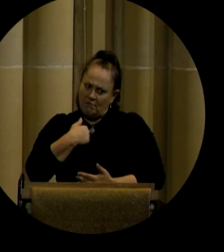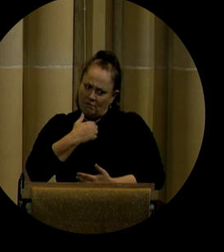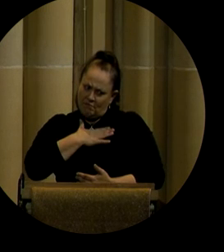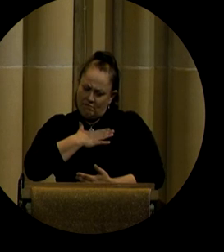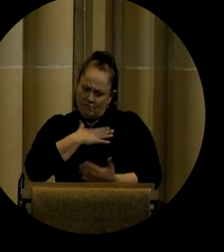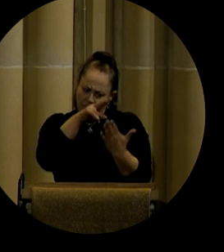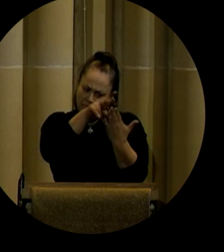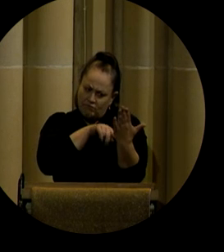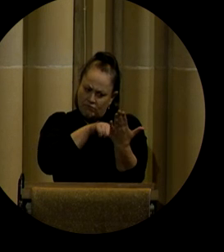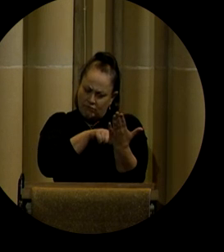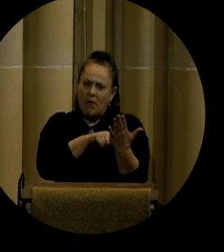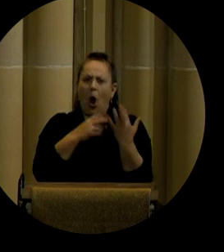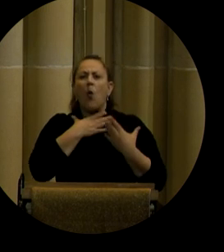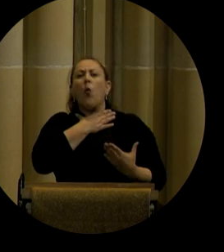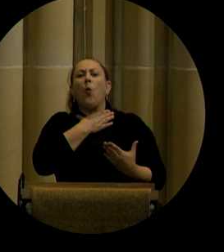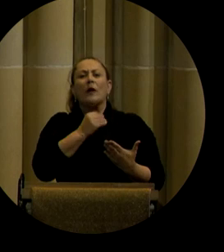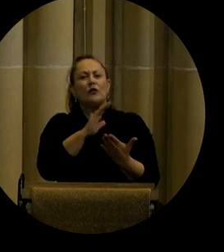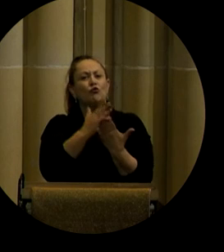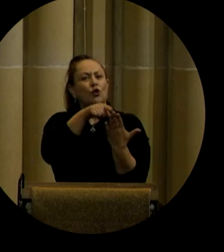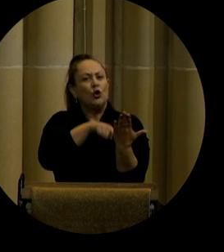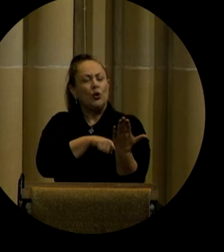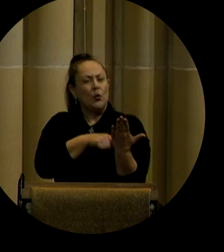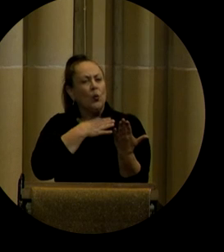wish were true."